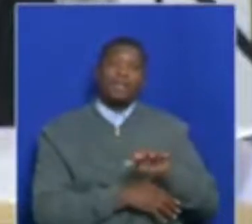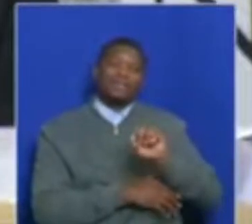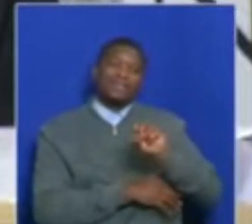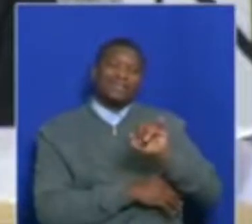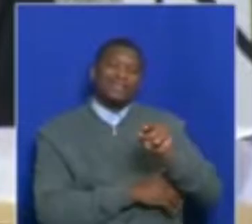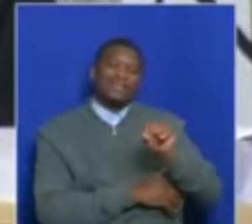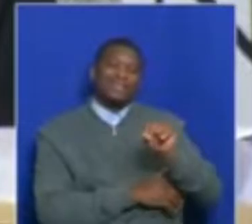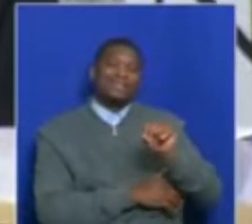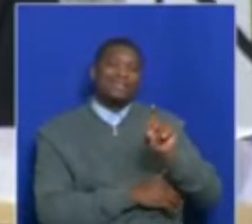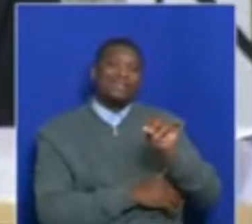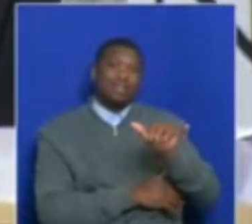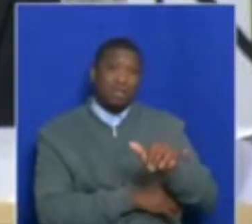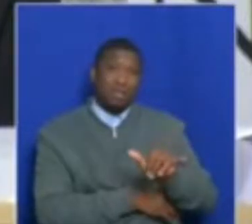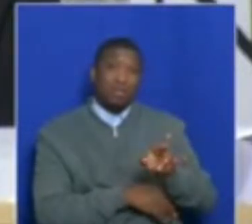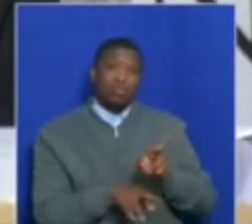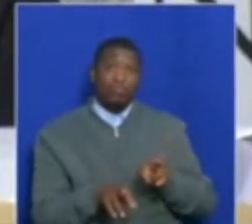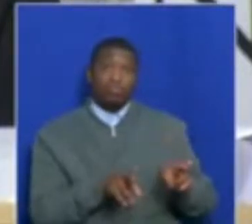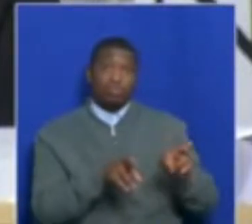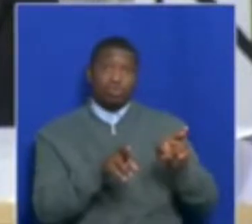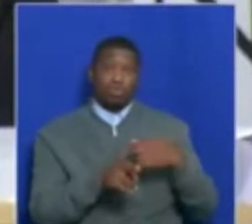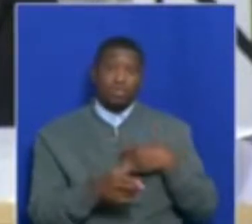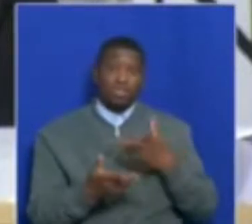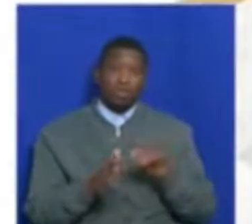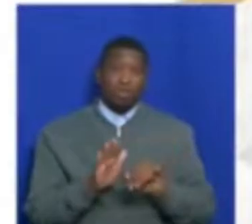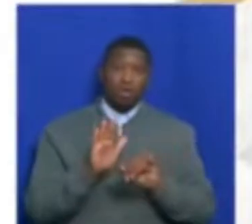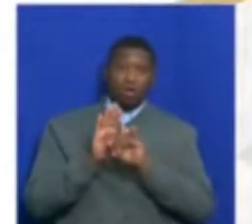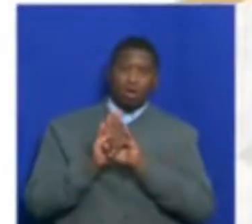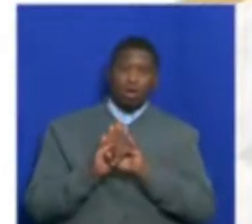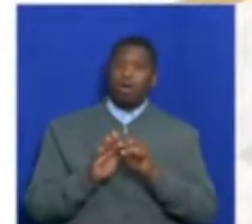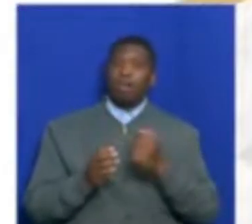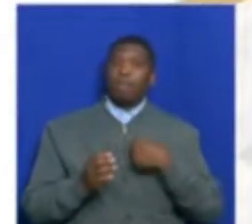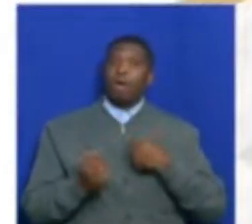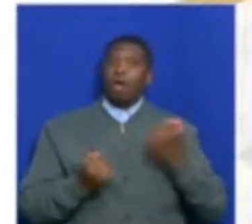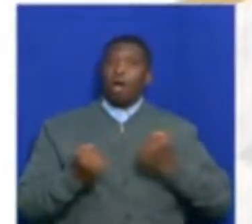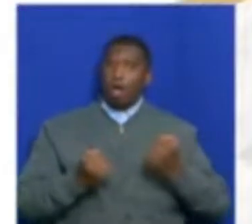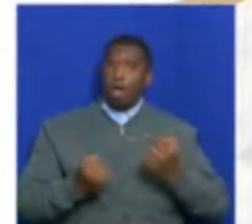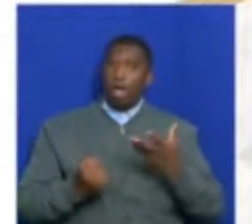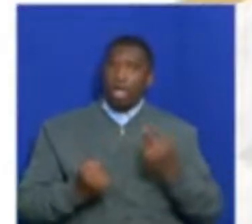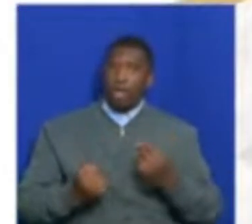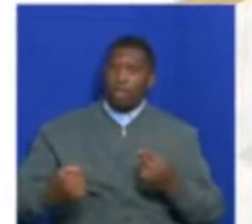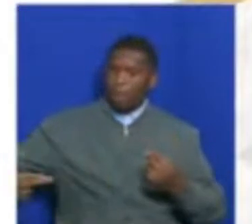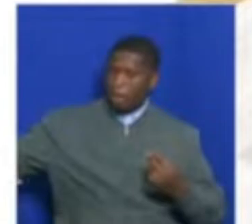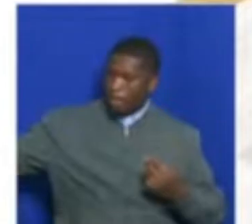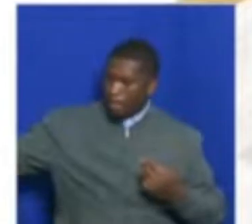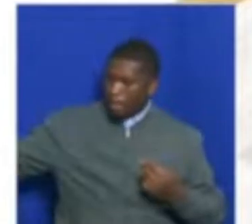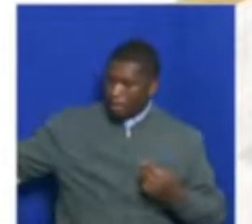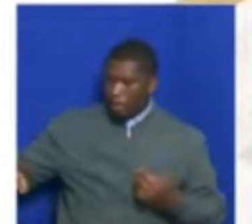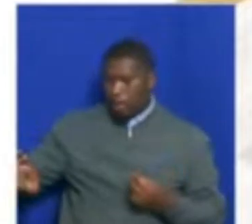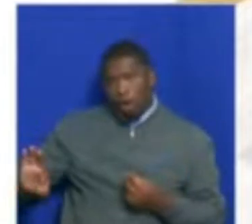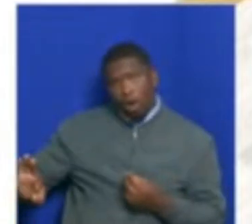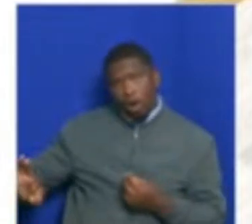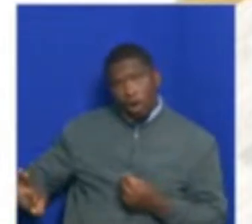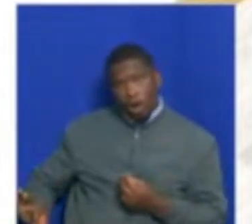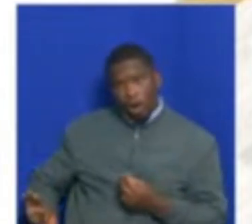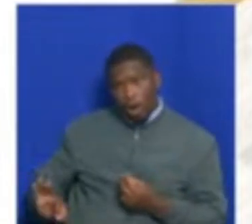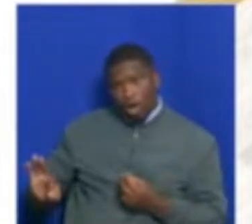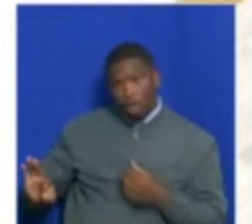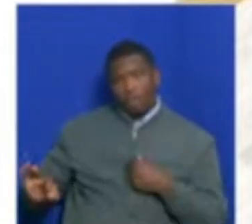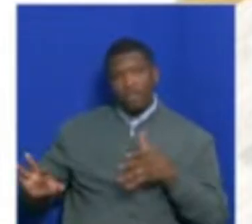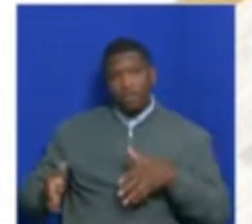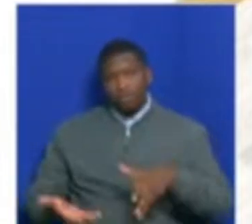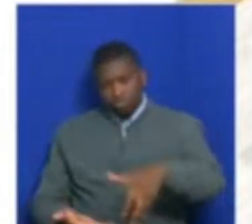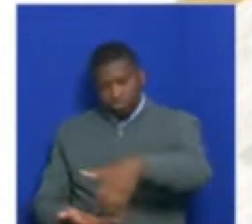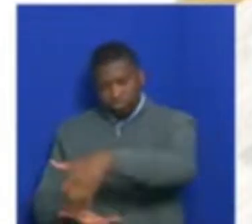I noticed that there were several bullet holes all over the driver's side of my bakkie. I quickly managed to pick up as many shell casings as